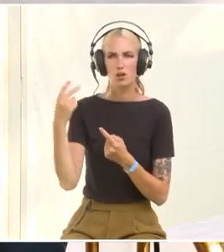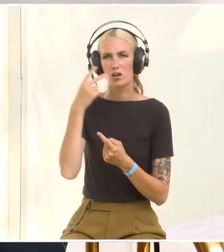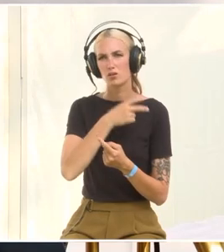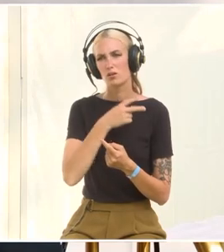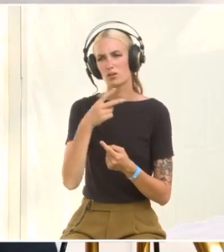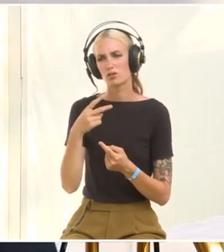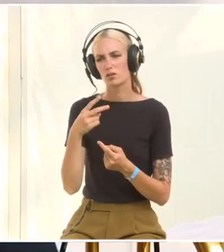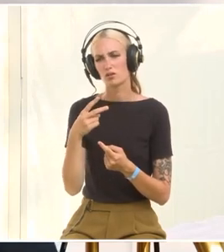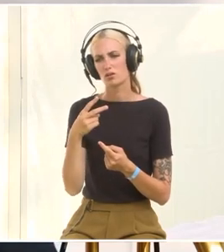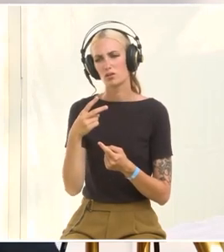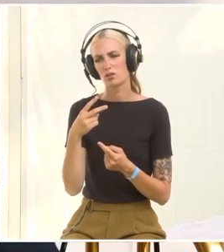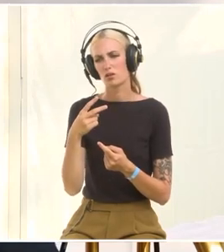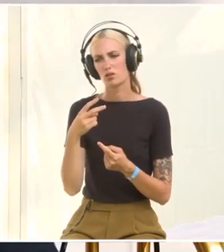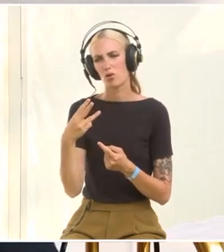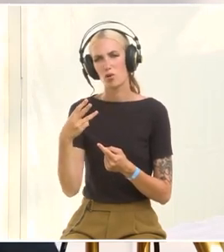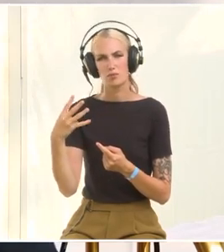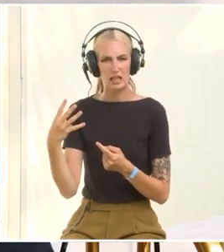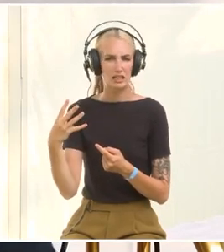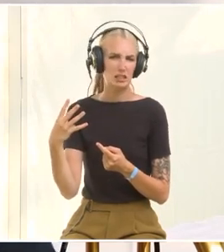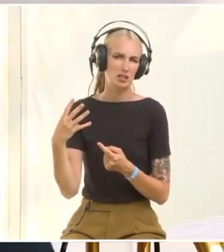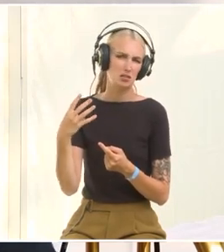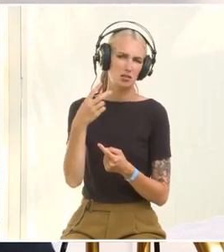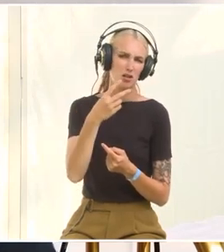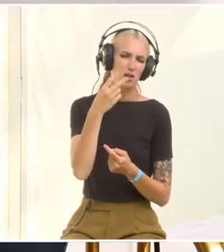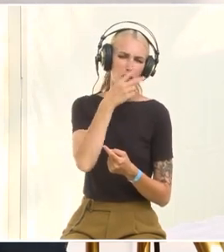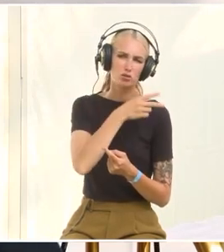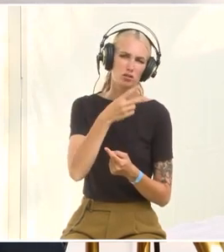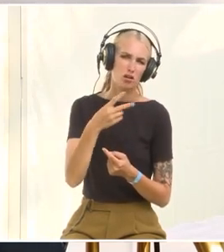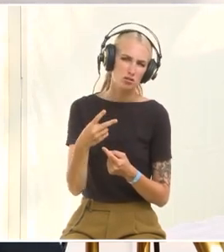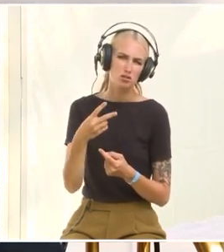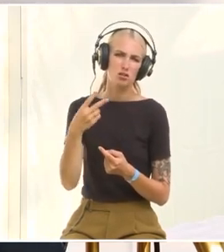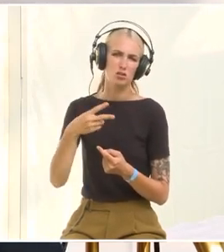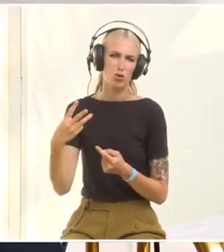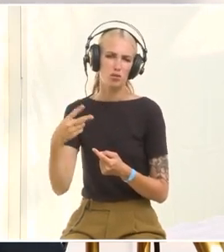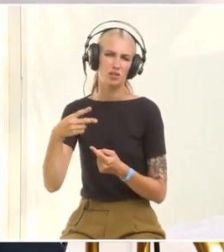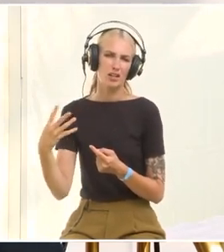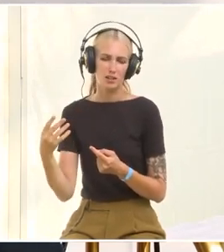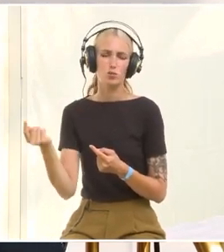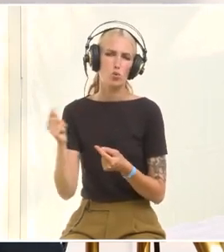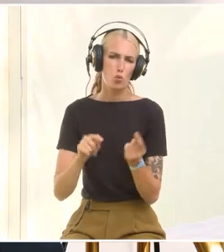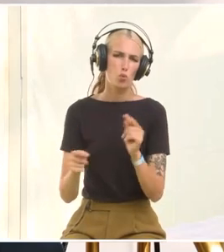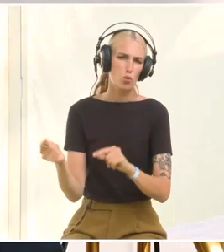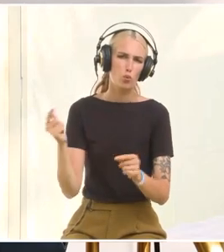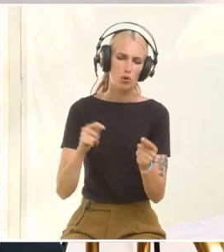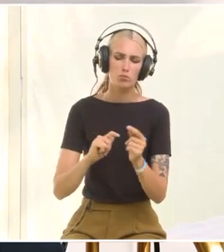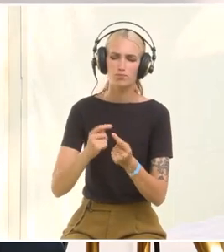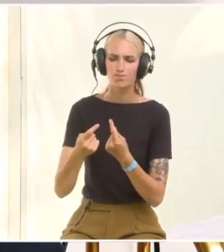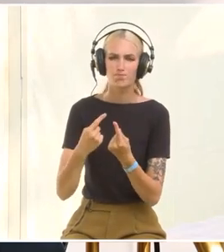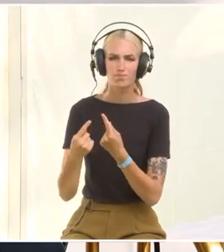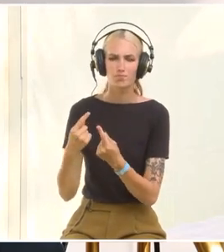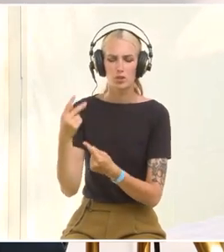22, 23, 24, and who also have gone back to Ukraine. And what was kind of first surprise in the spring